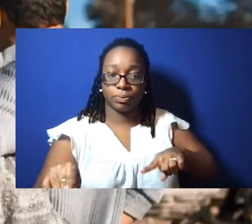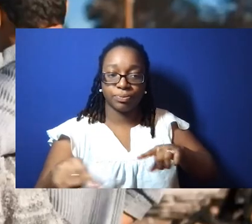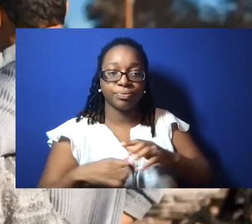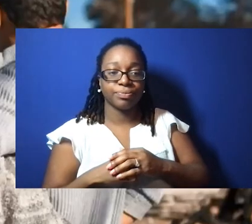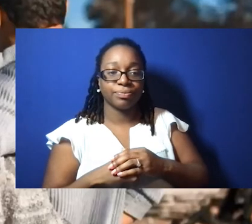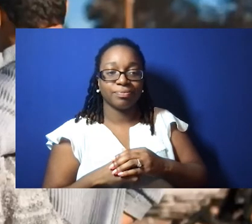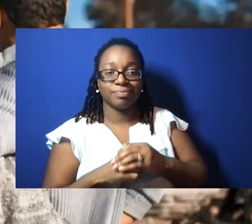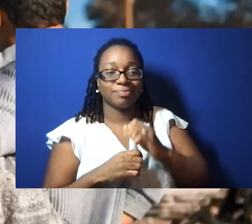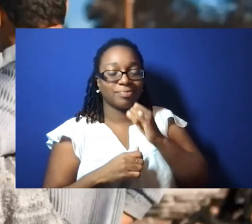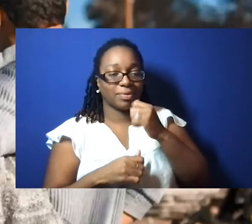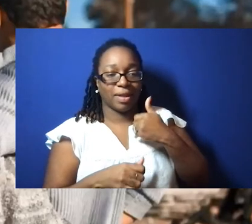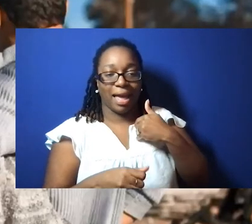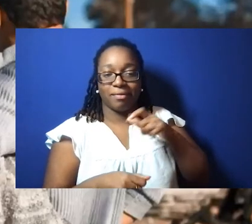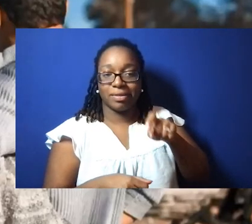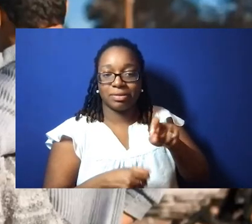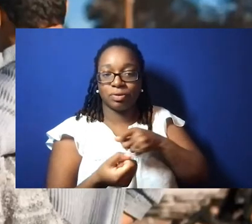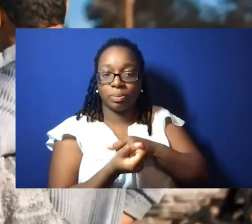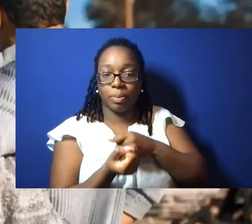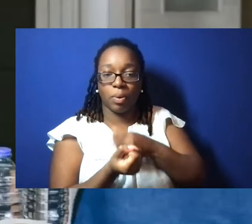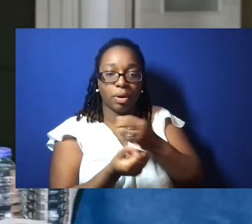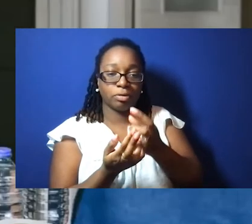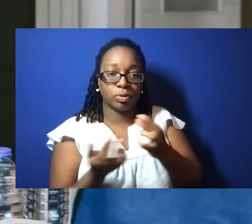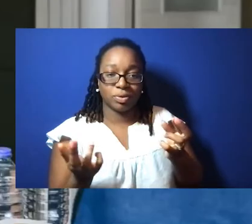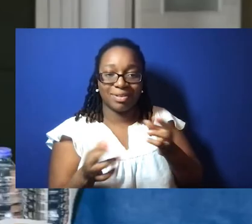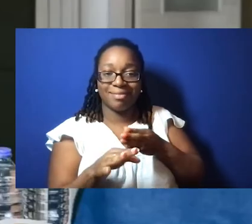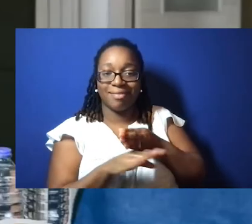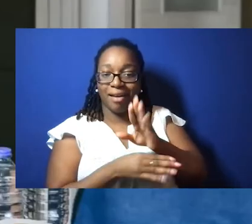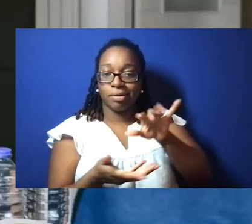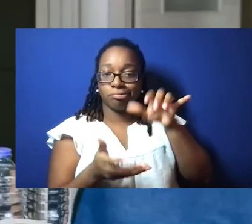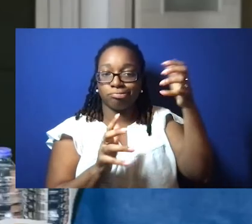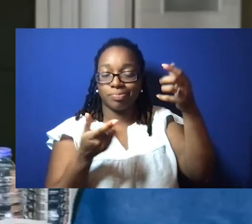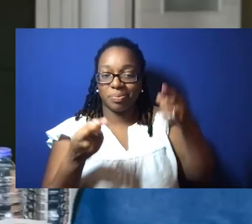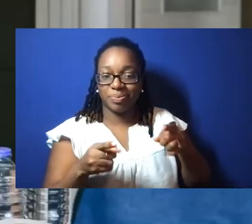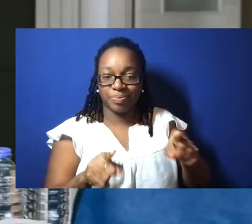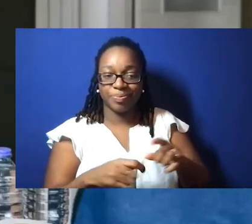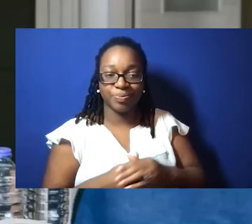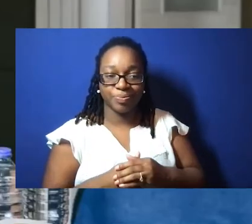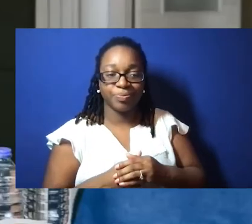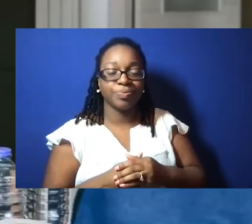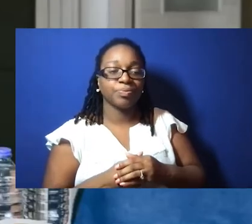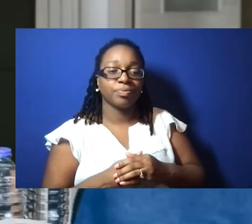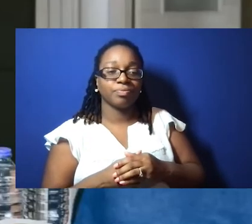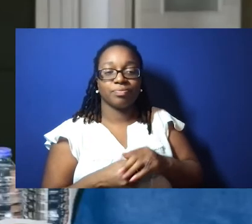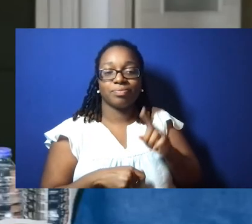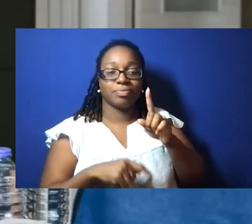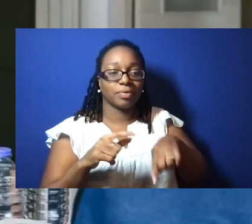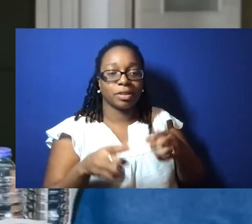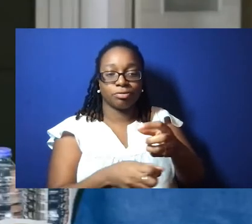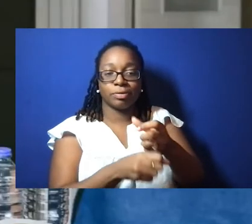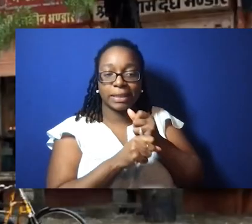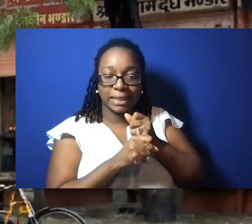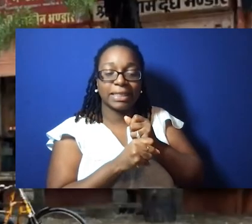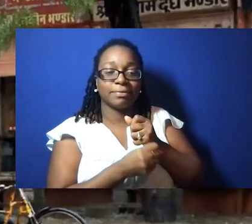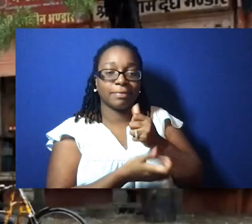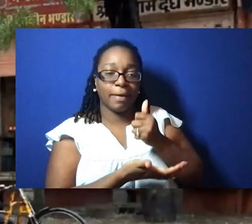evacuation orders, not having necessary supports and resources after a disaster, unable